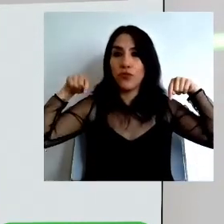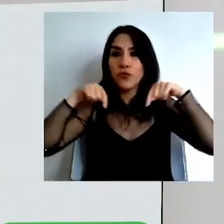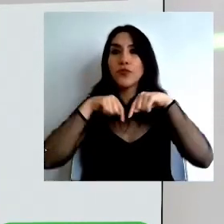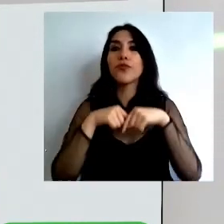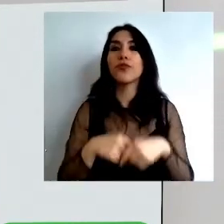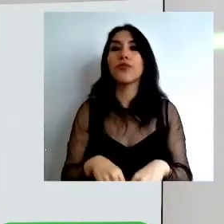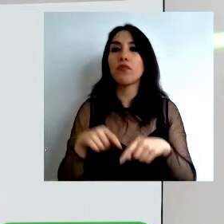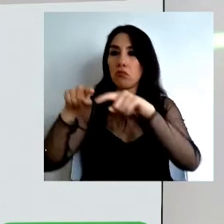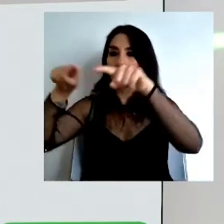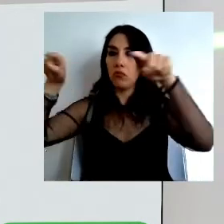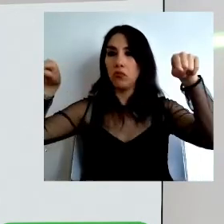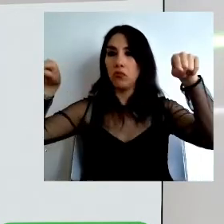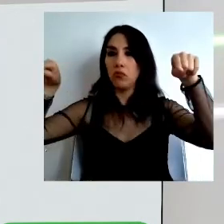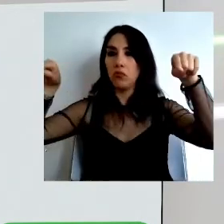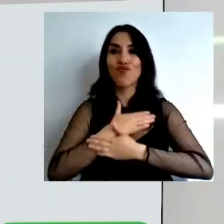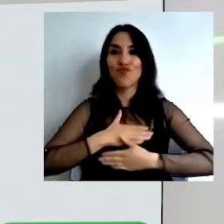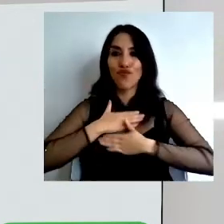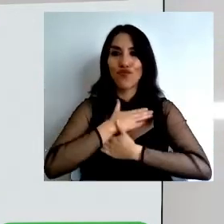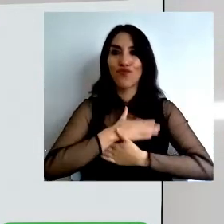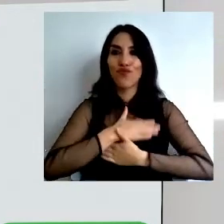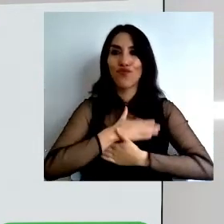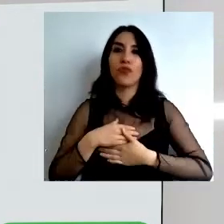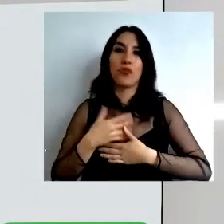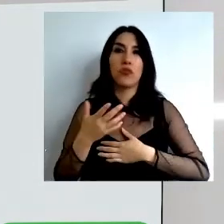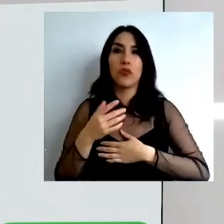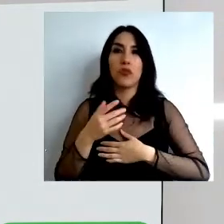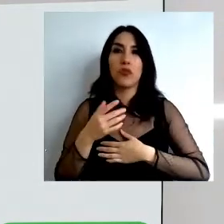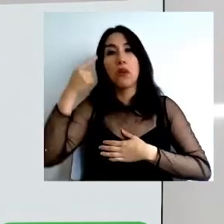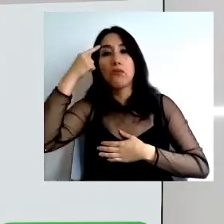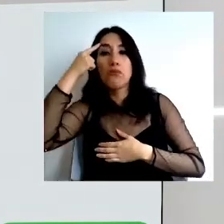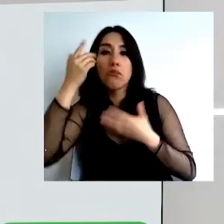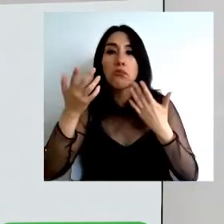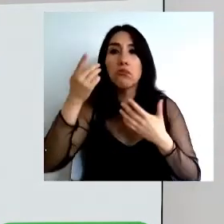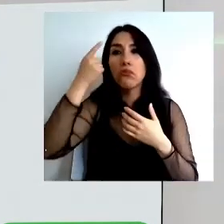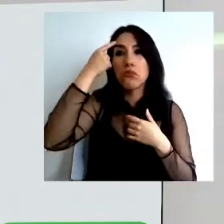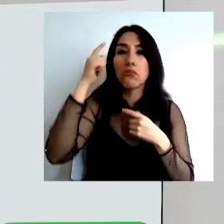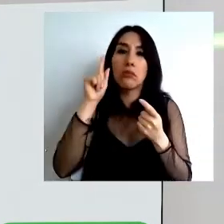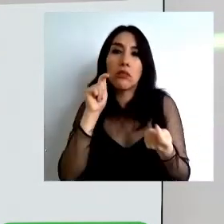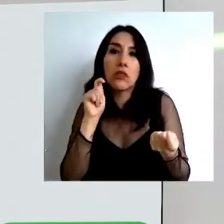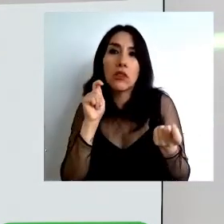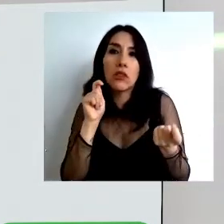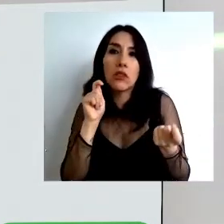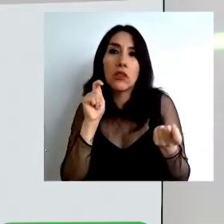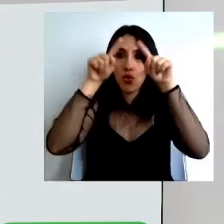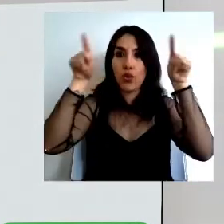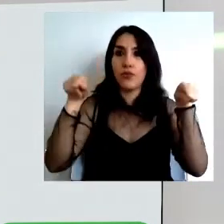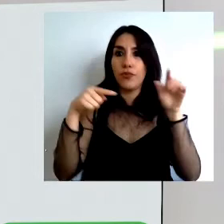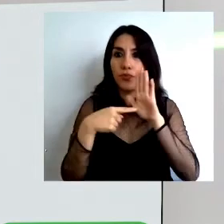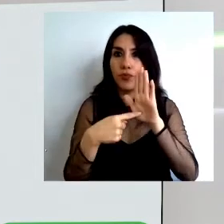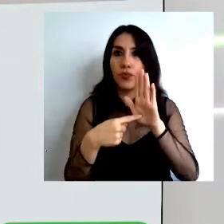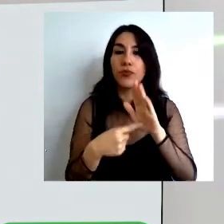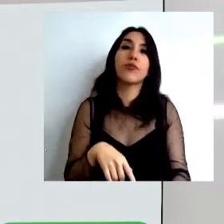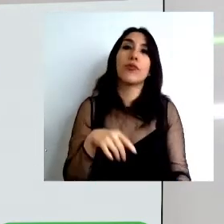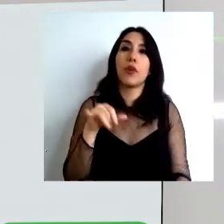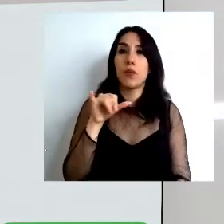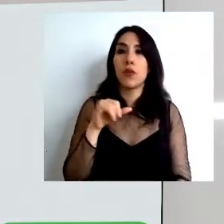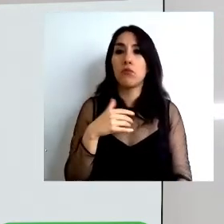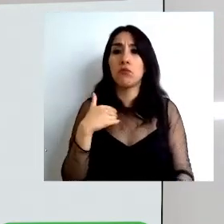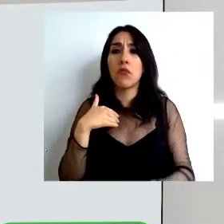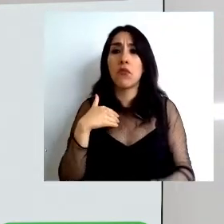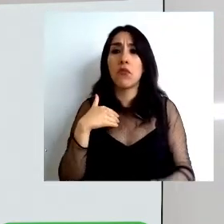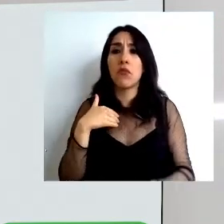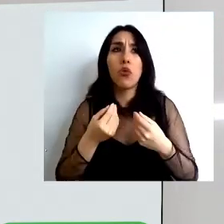this system change point, they have added a number of initiatives. They have also created a